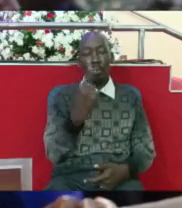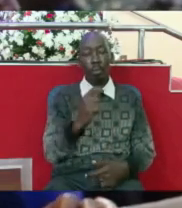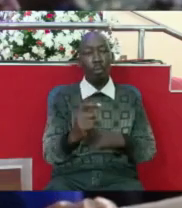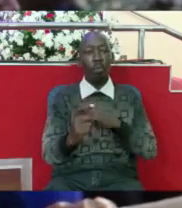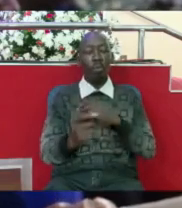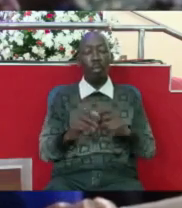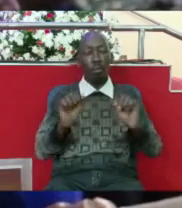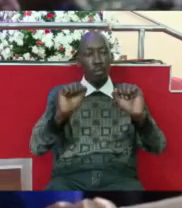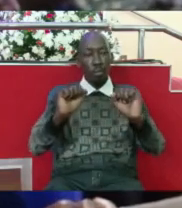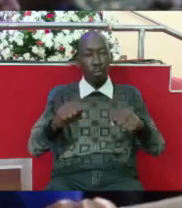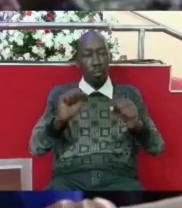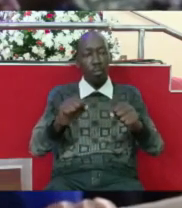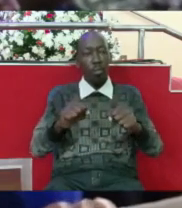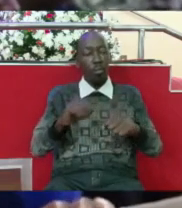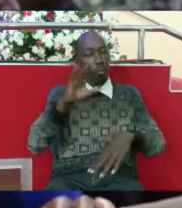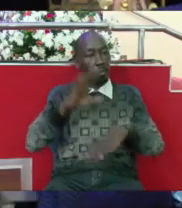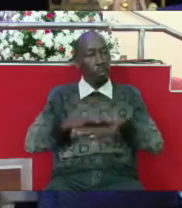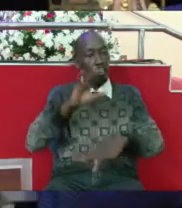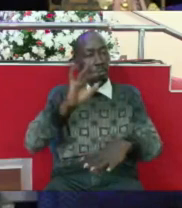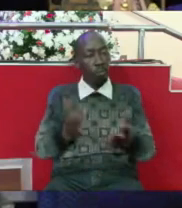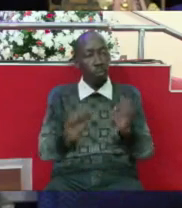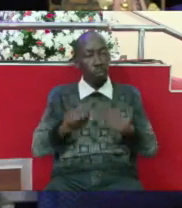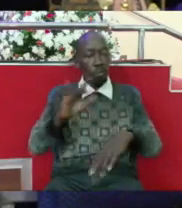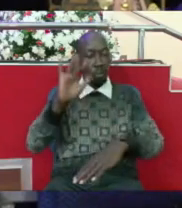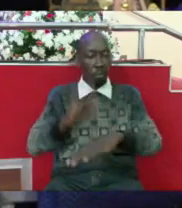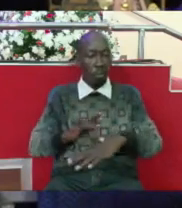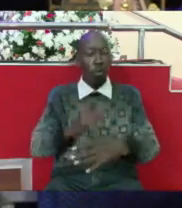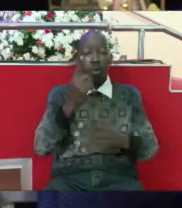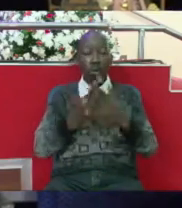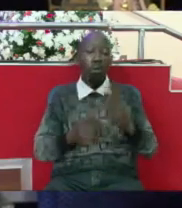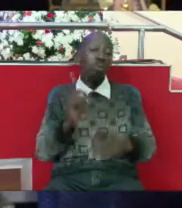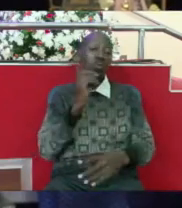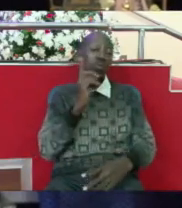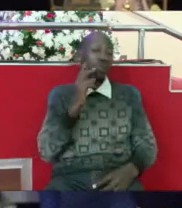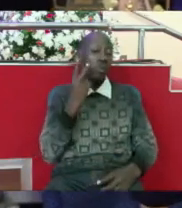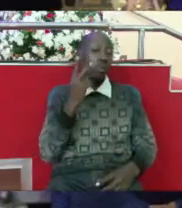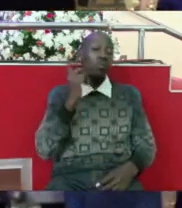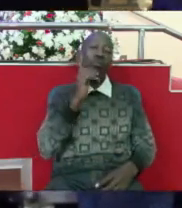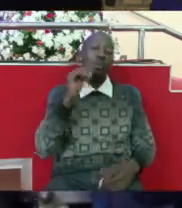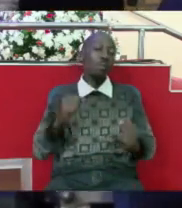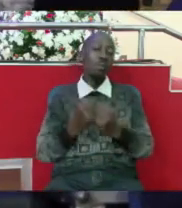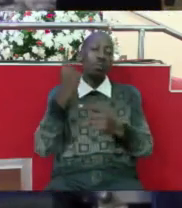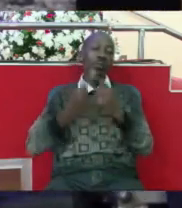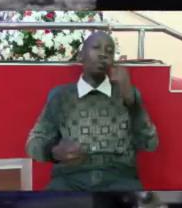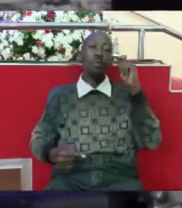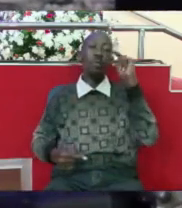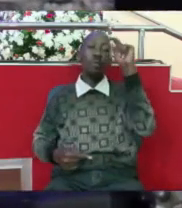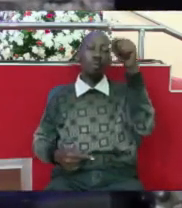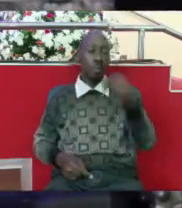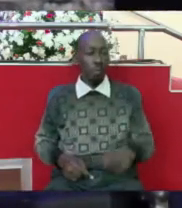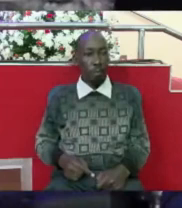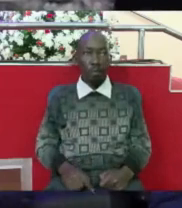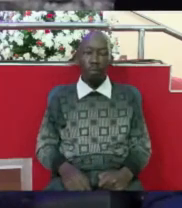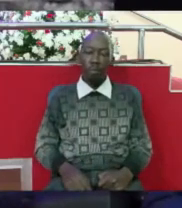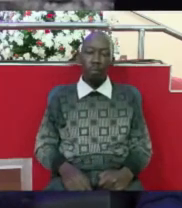tangibility, linaloshikika, of what your tomorrow should look like. Ambayo kesho yako inafaa